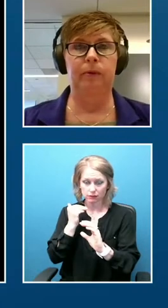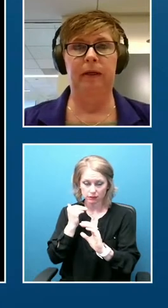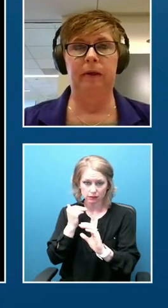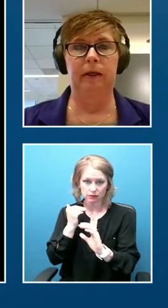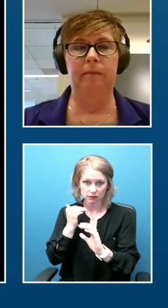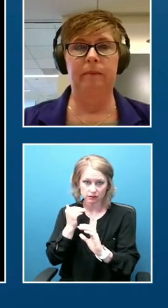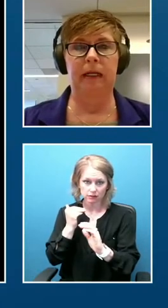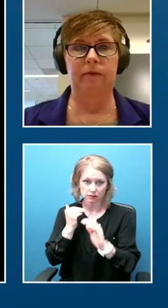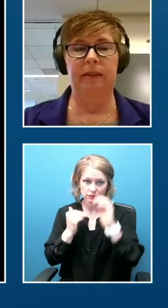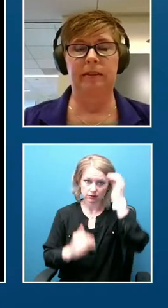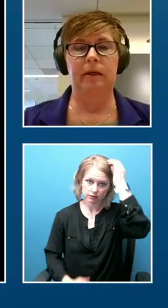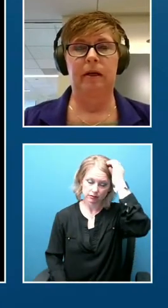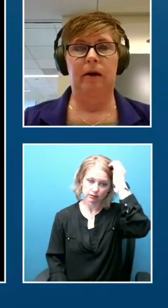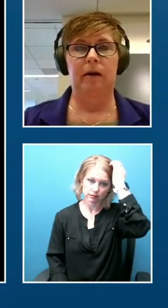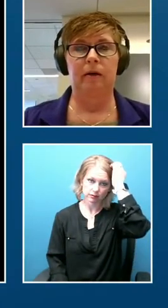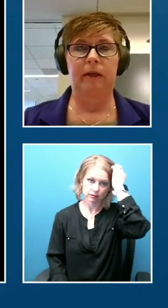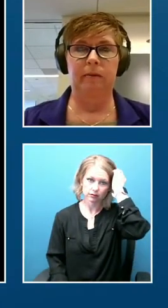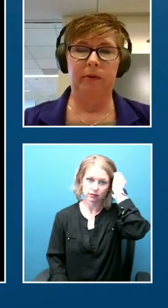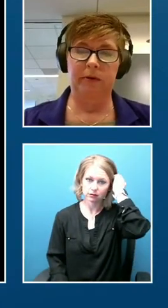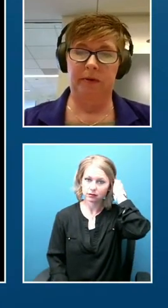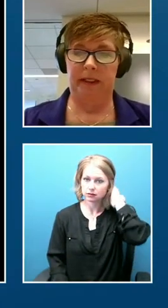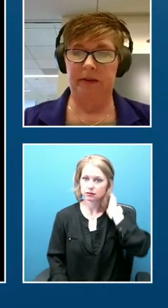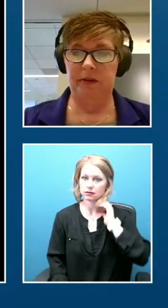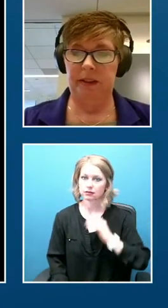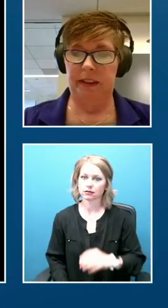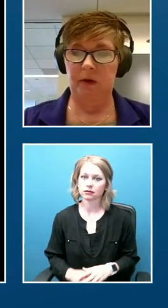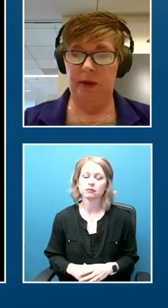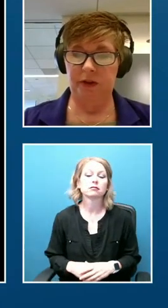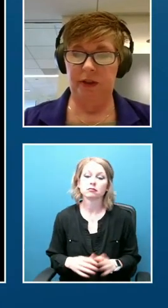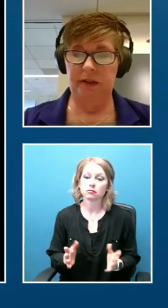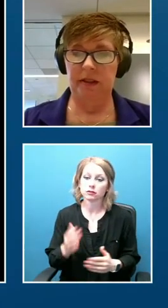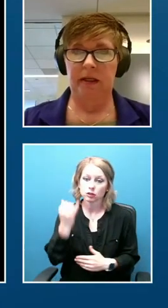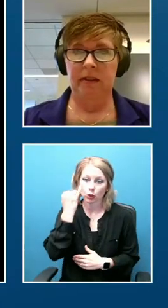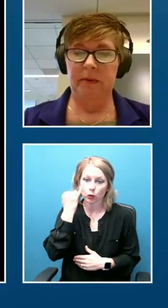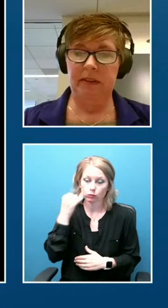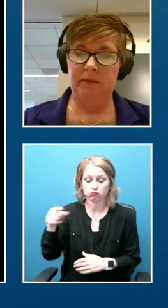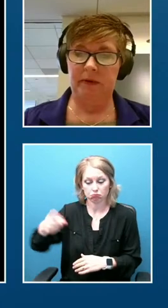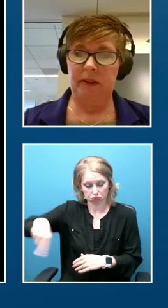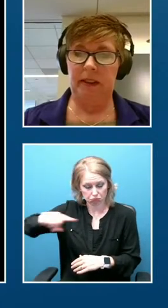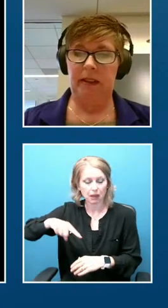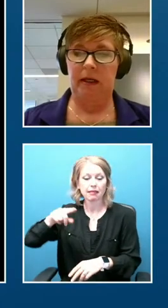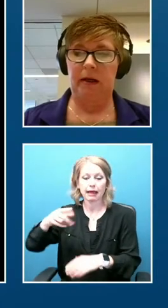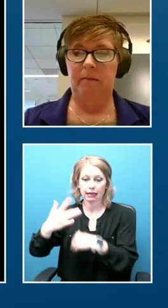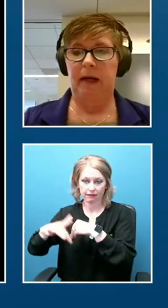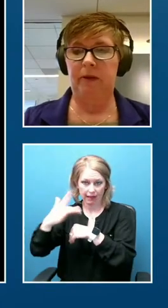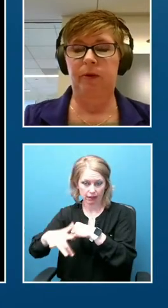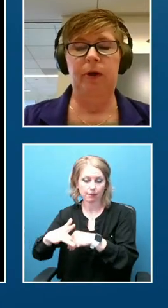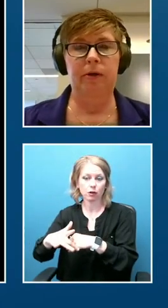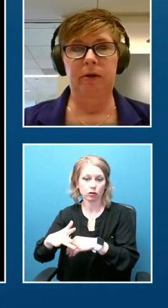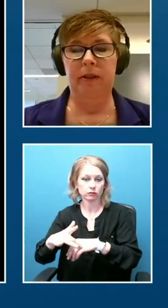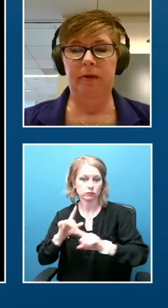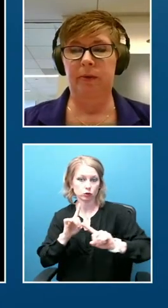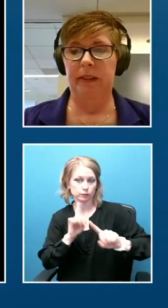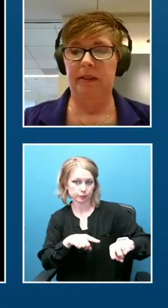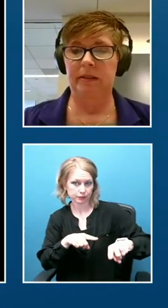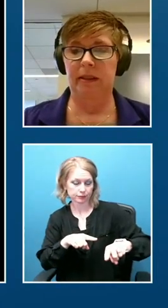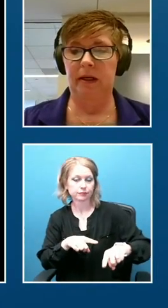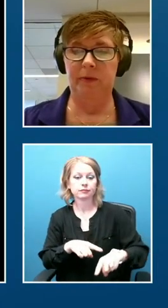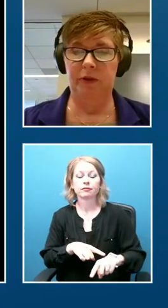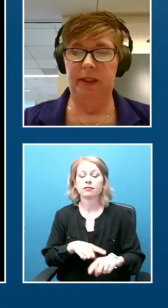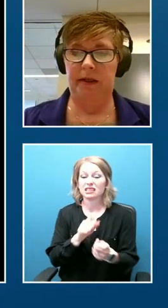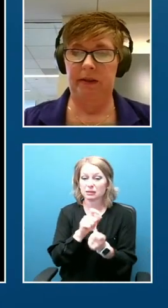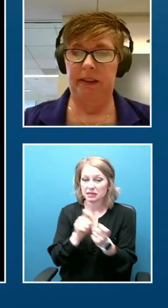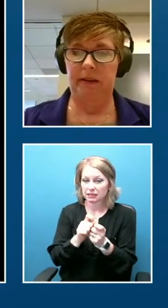people who gave witness are available to answer any questions. Specifically, Matthew Kerner, who is